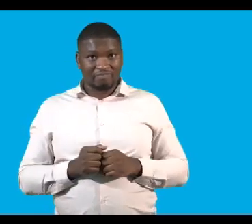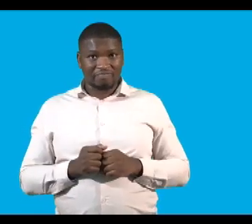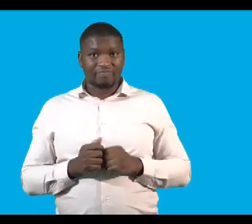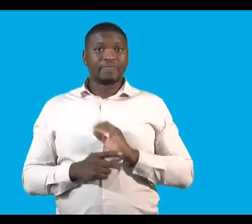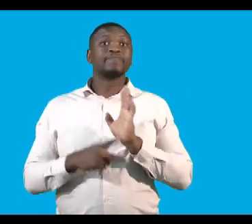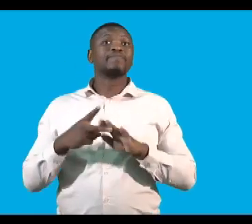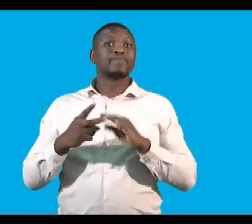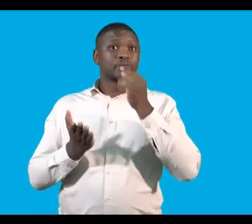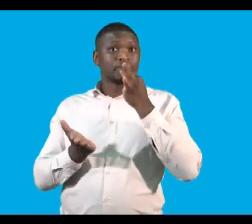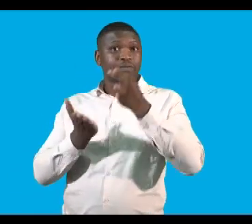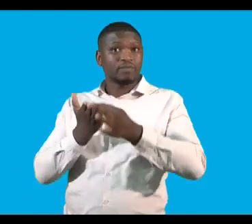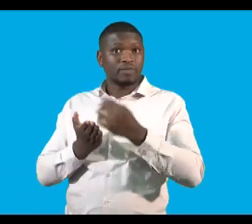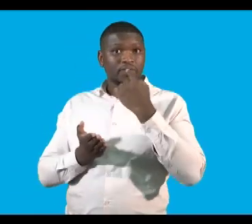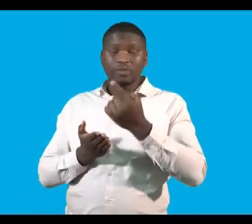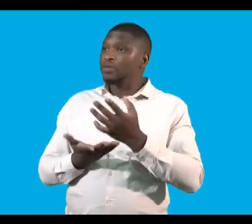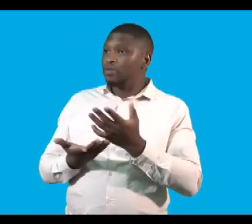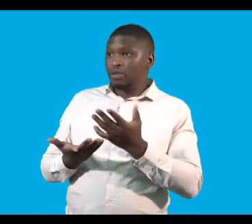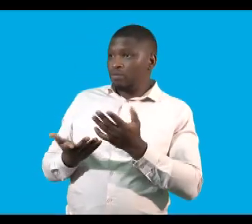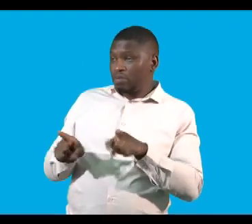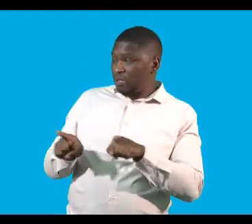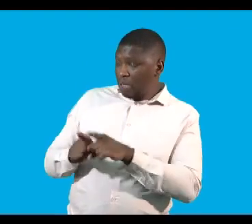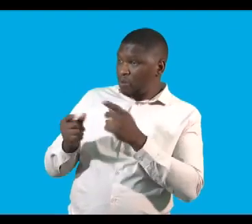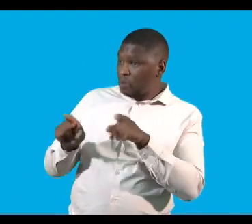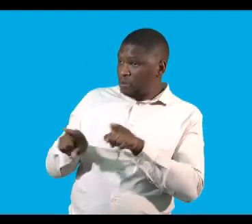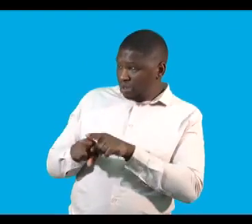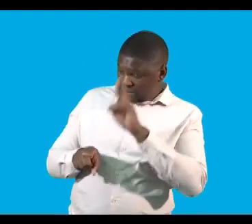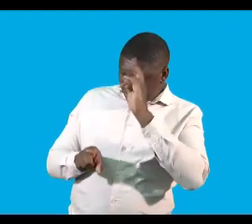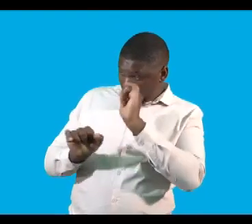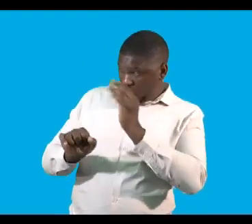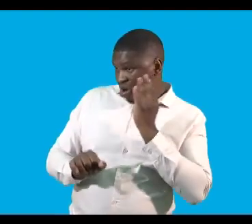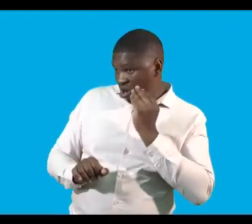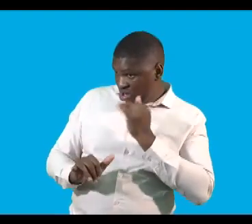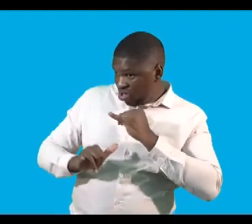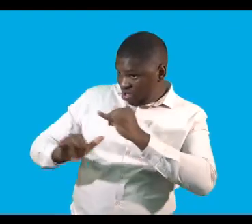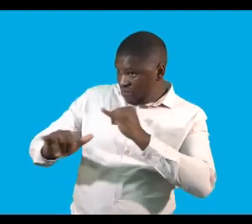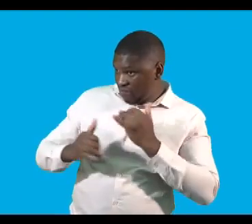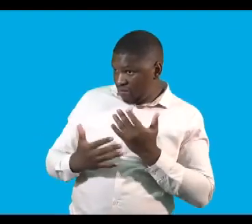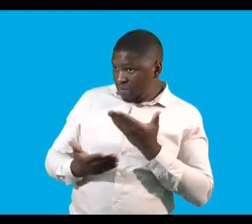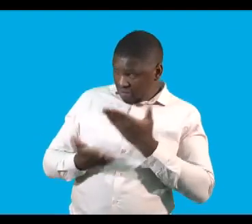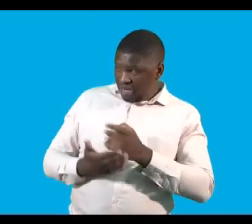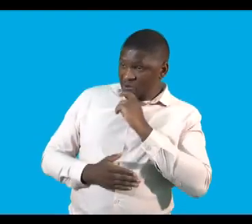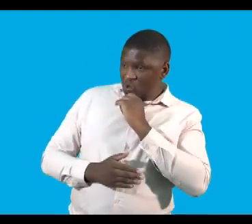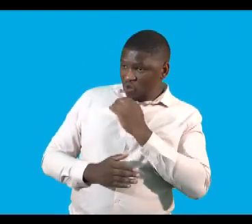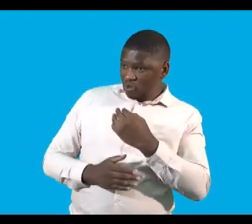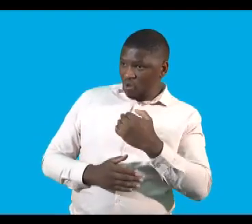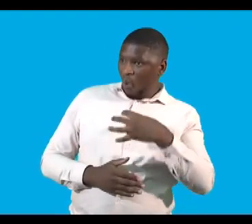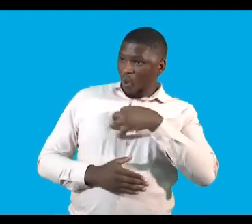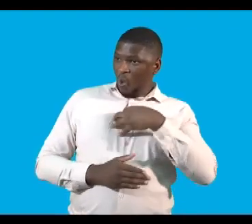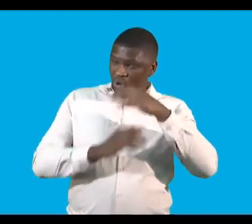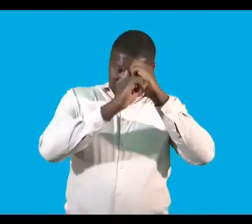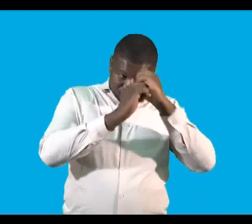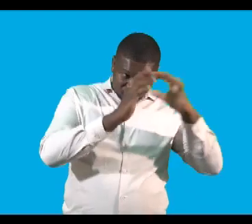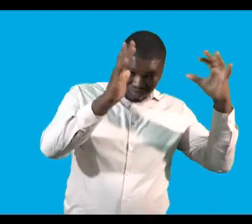then she suggests, what about doing what I did at your age? Use your own